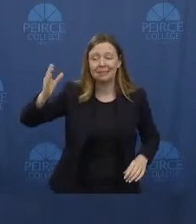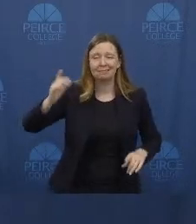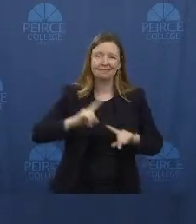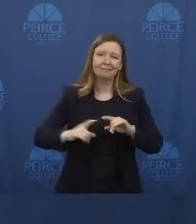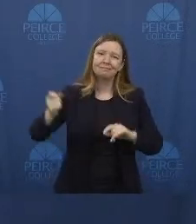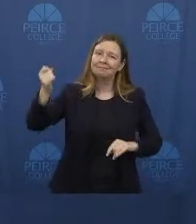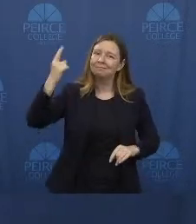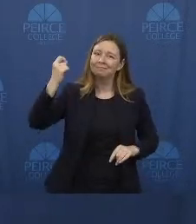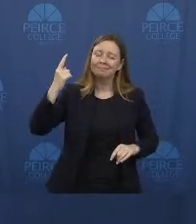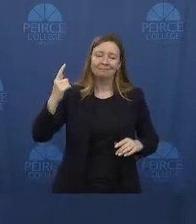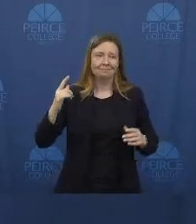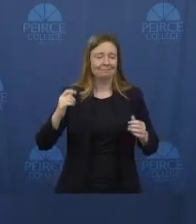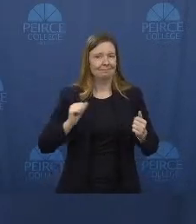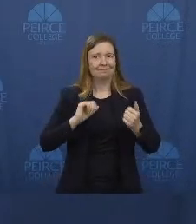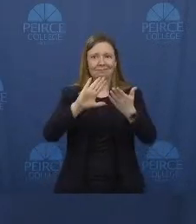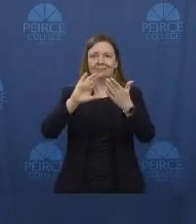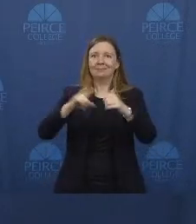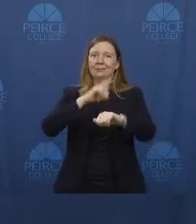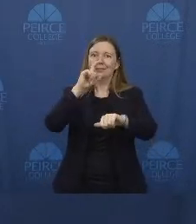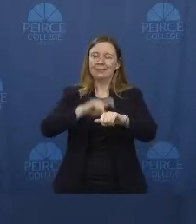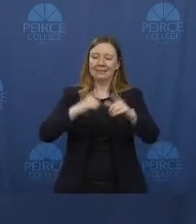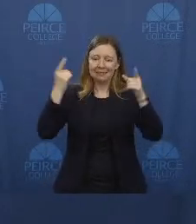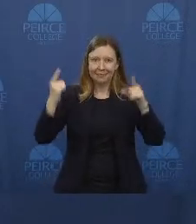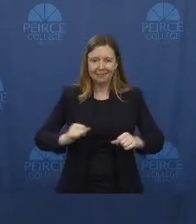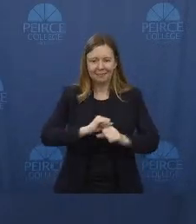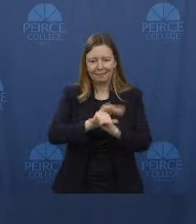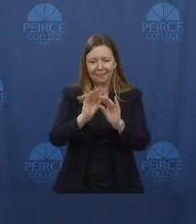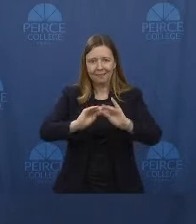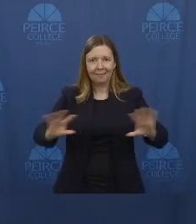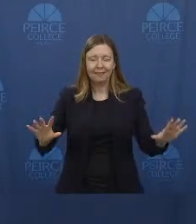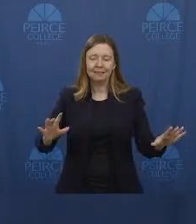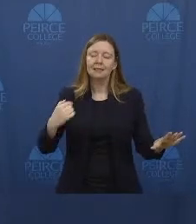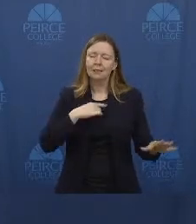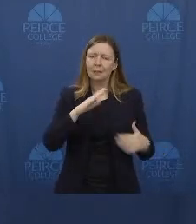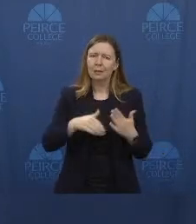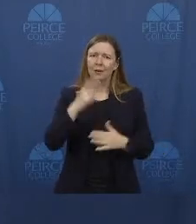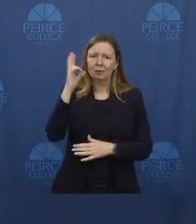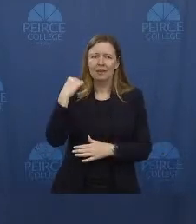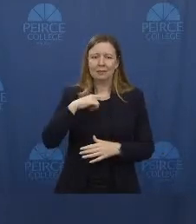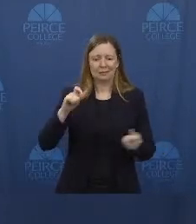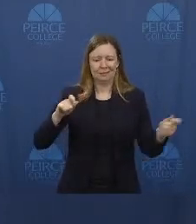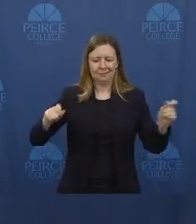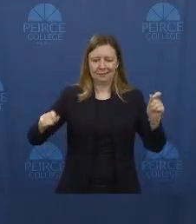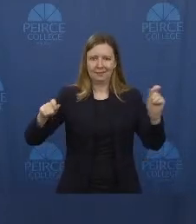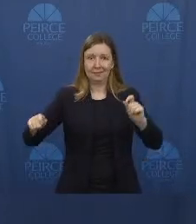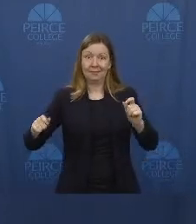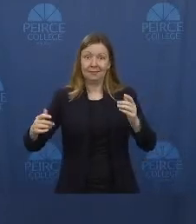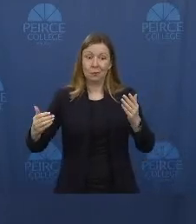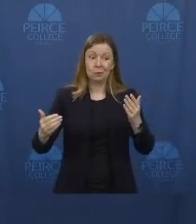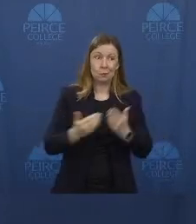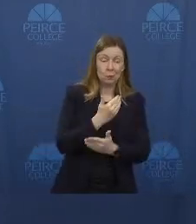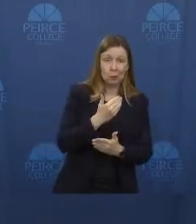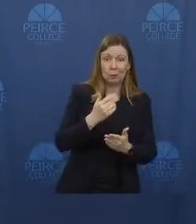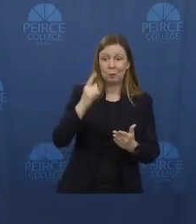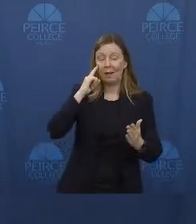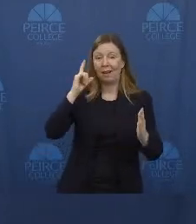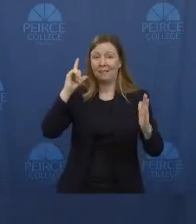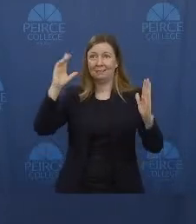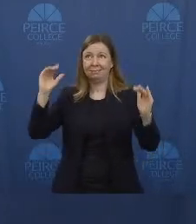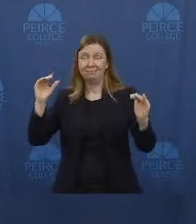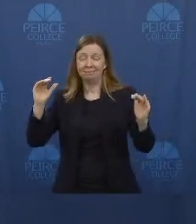the unprecedented situation we are in, we have all found ourselves having to adjust to new and unexpected